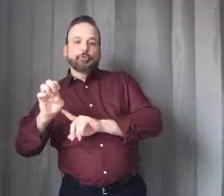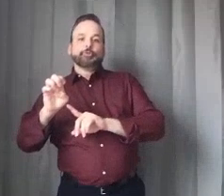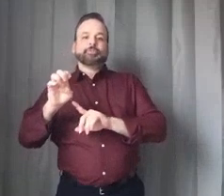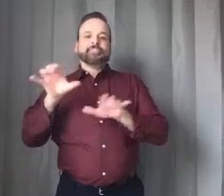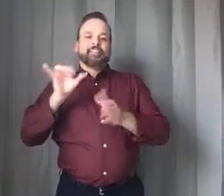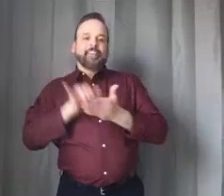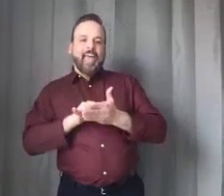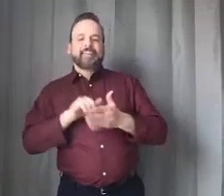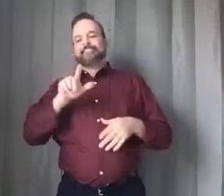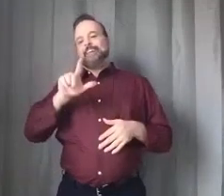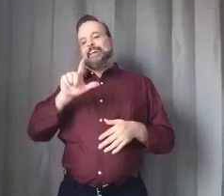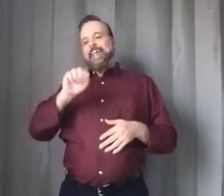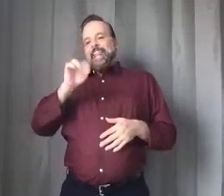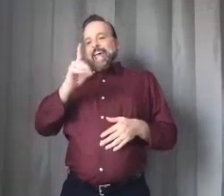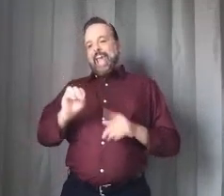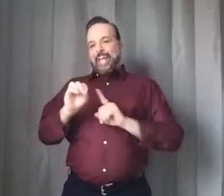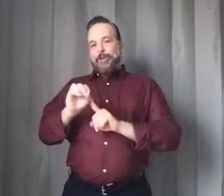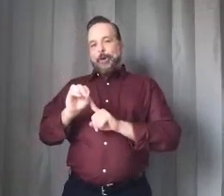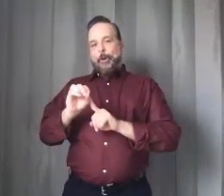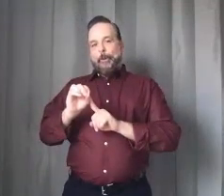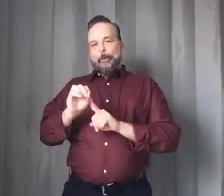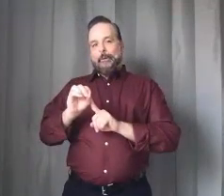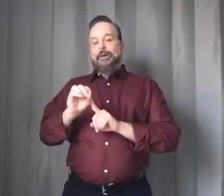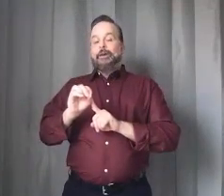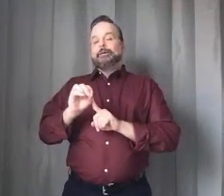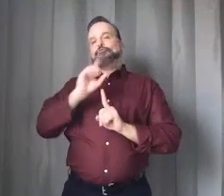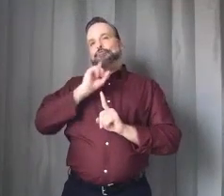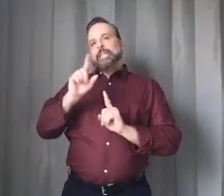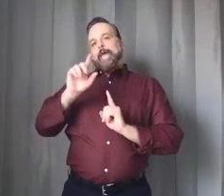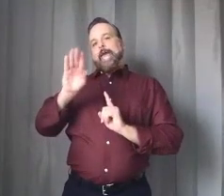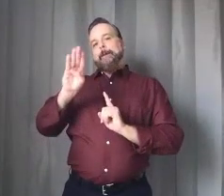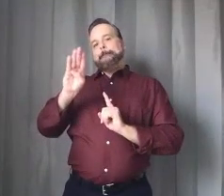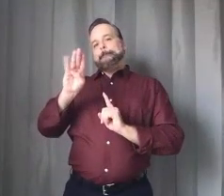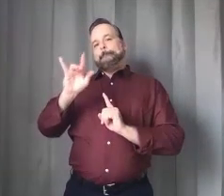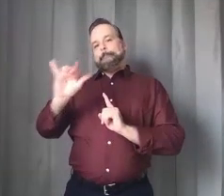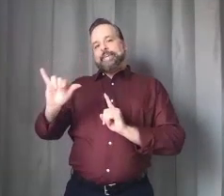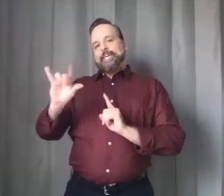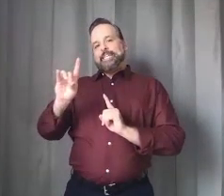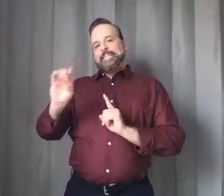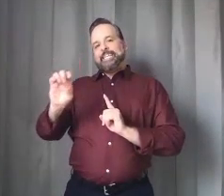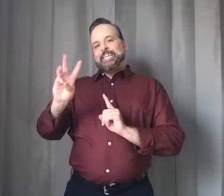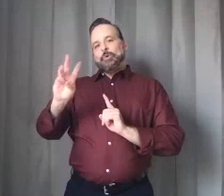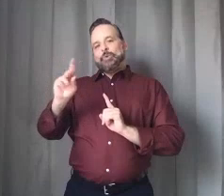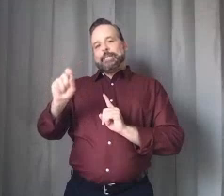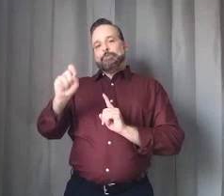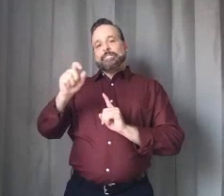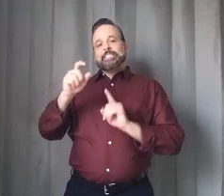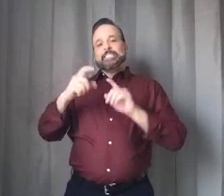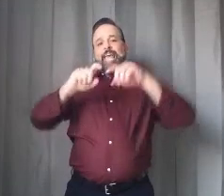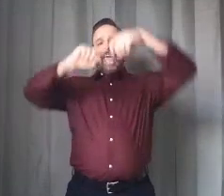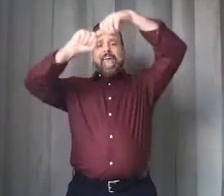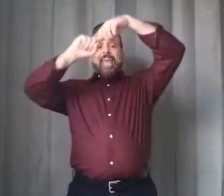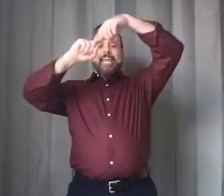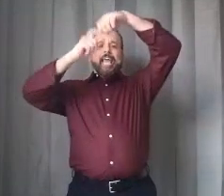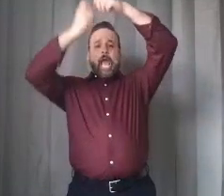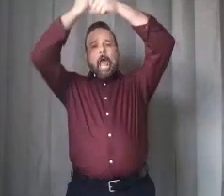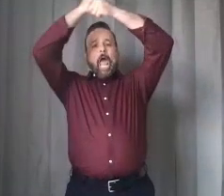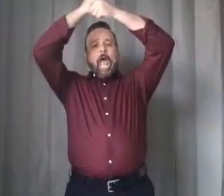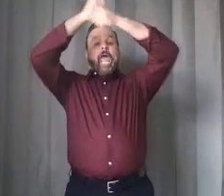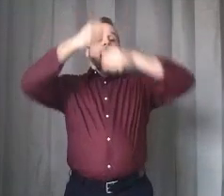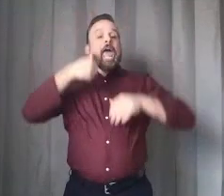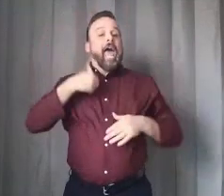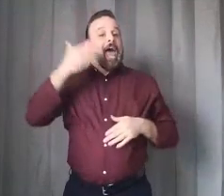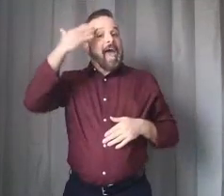Lando AKA Billy Dee Williams was hanging by that thing to the point where I don't know